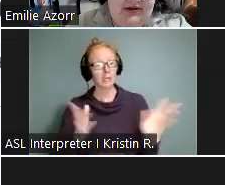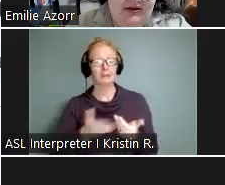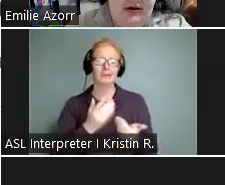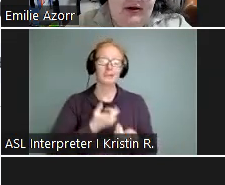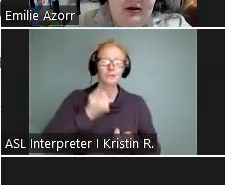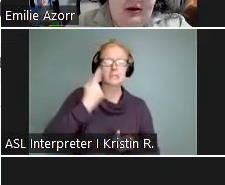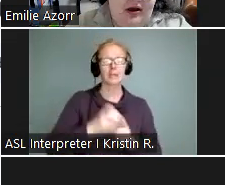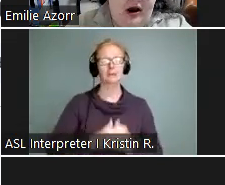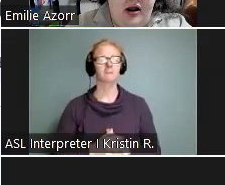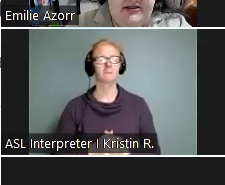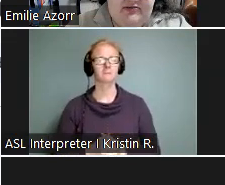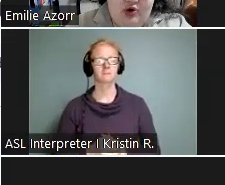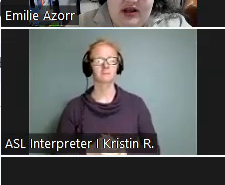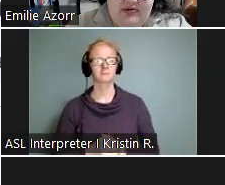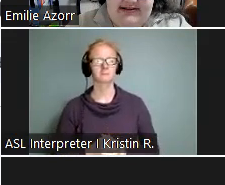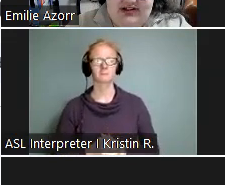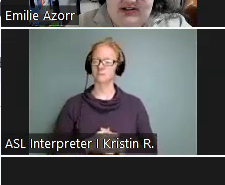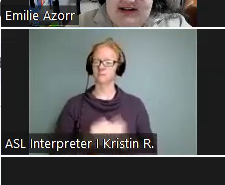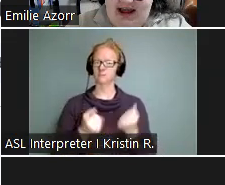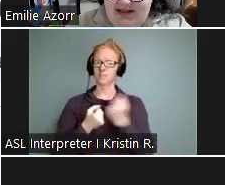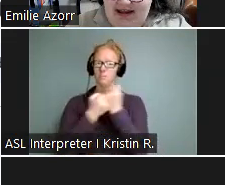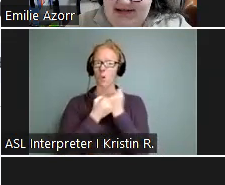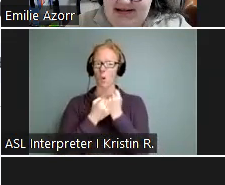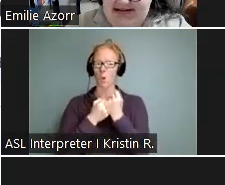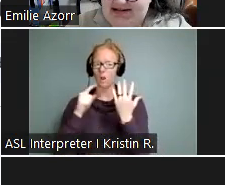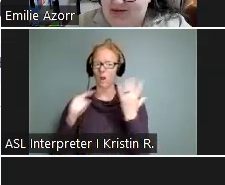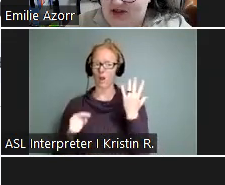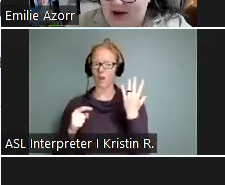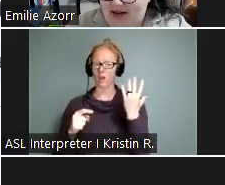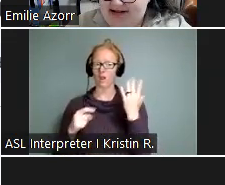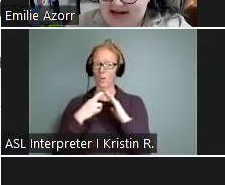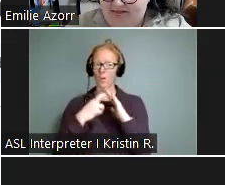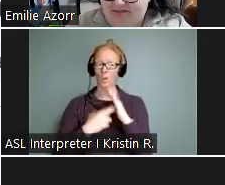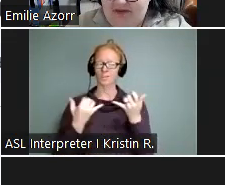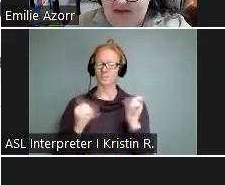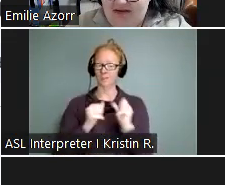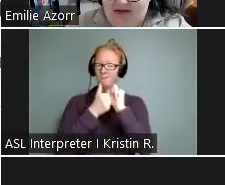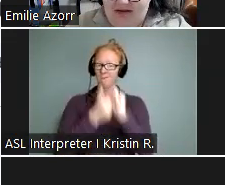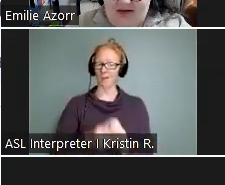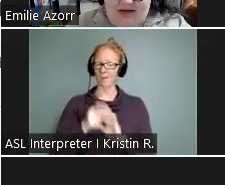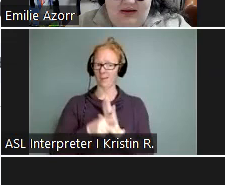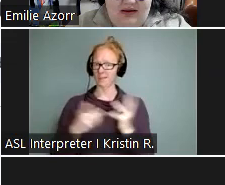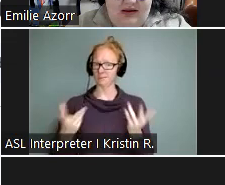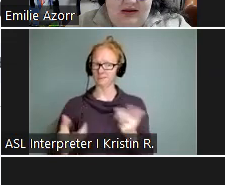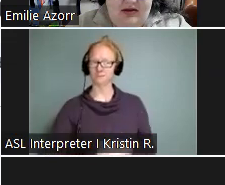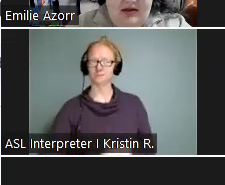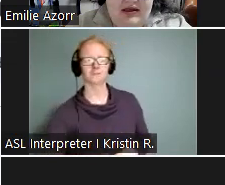understand? Are the supporting procedures and guidelines consistent with the policy?